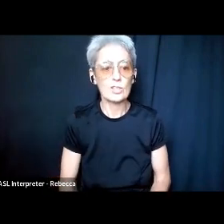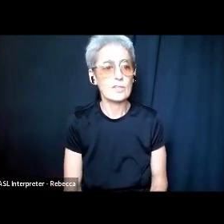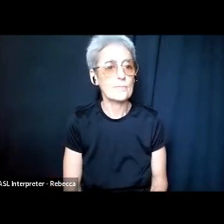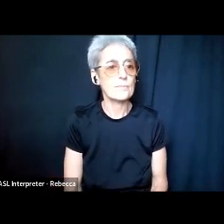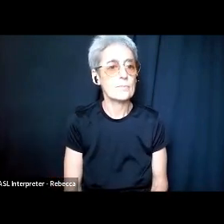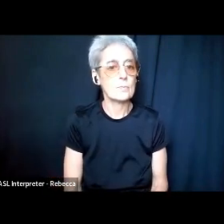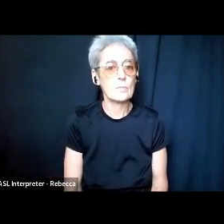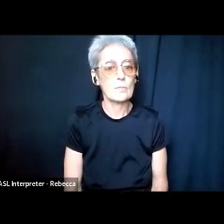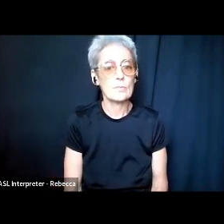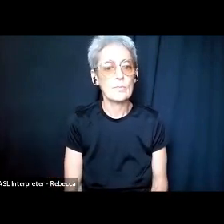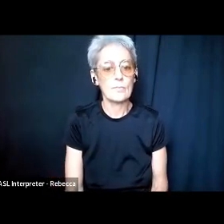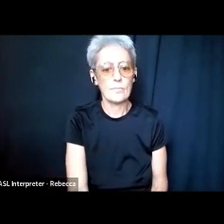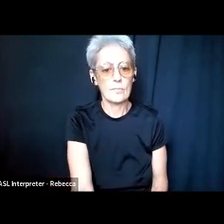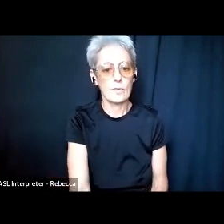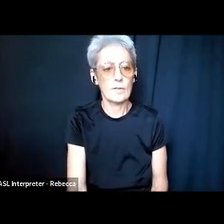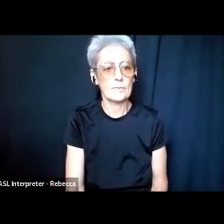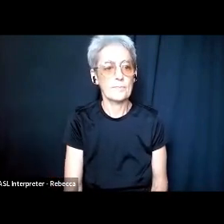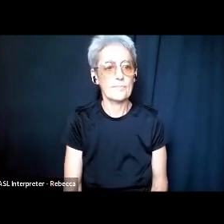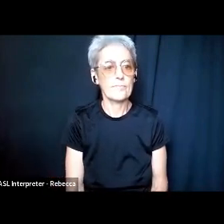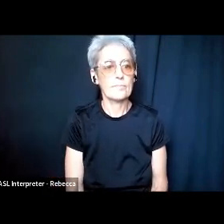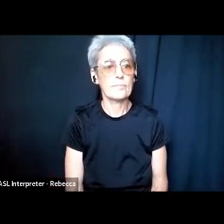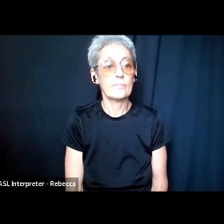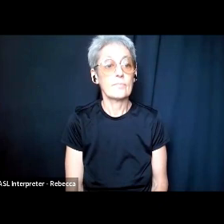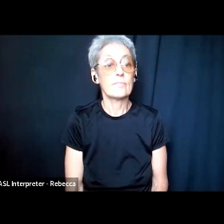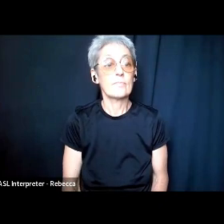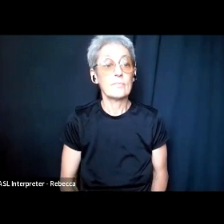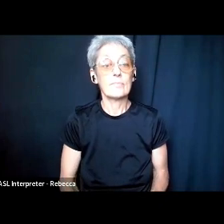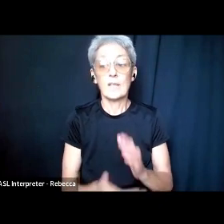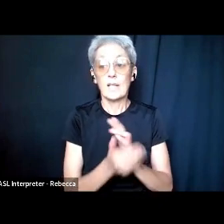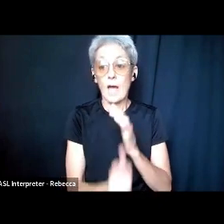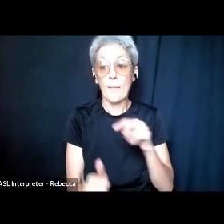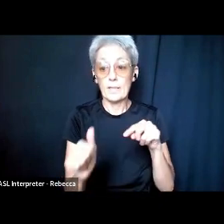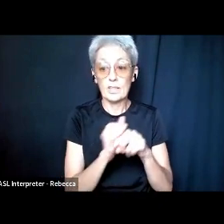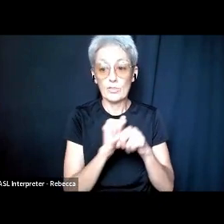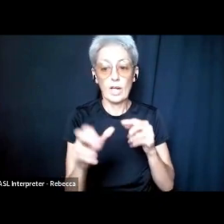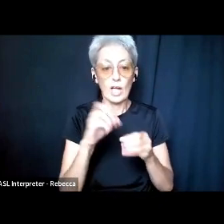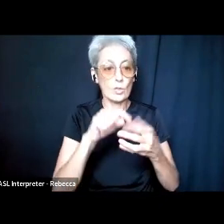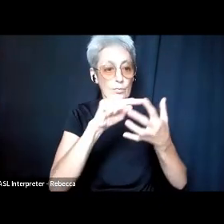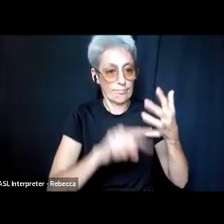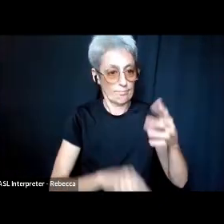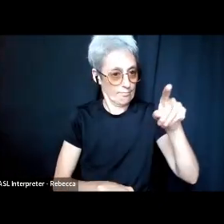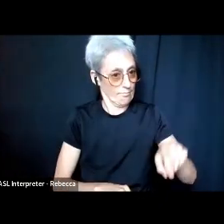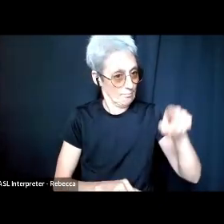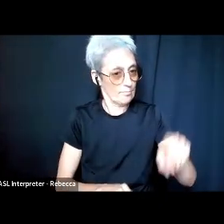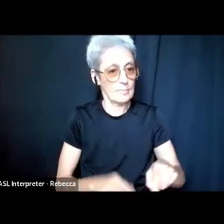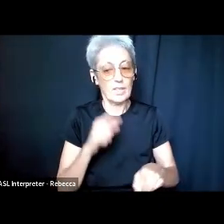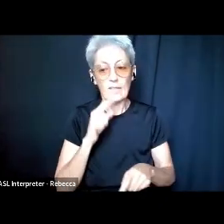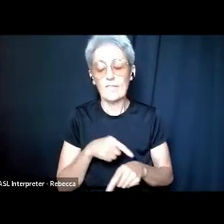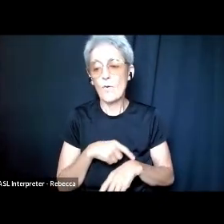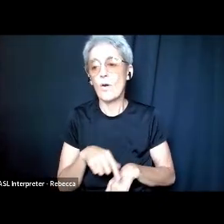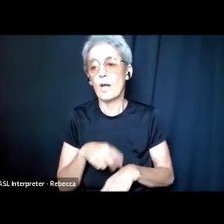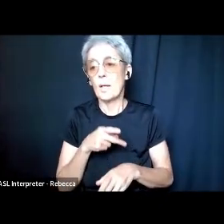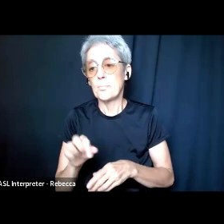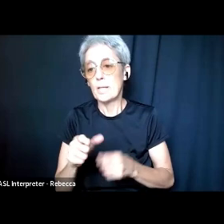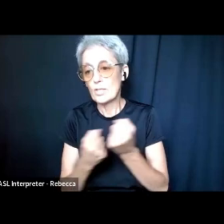We work in our competency training on the following competencies for our peer support specialists, our family support specialists.